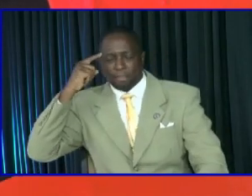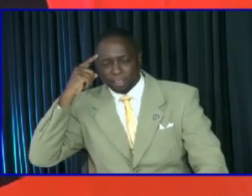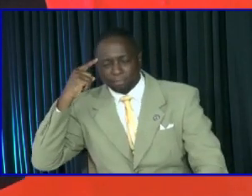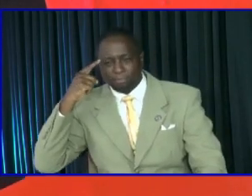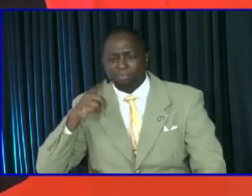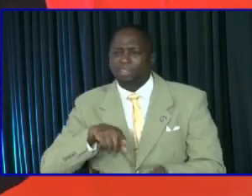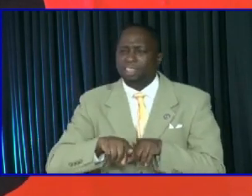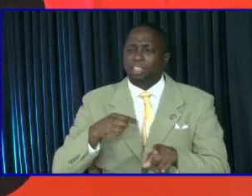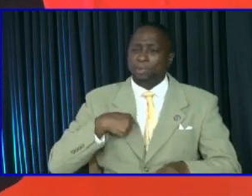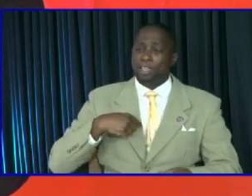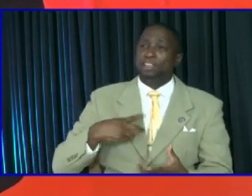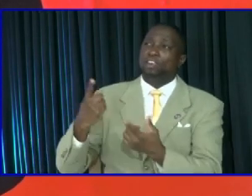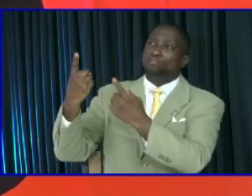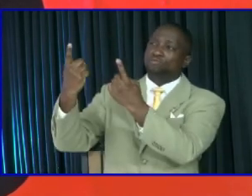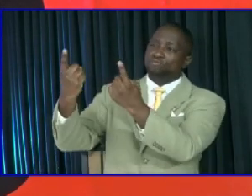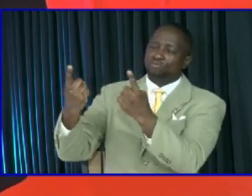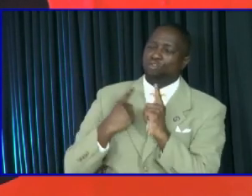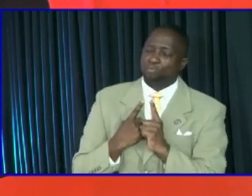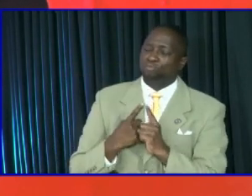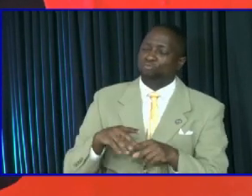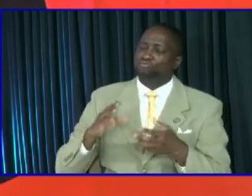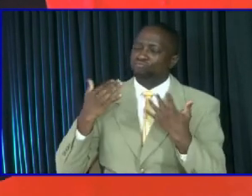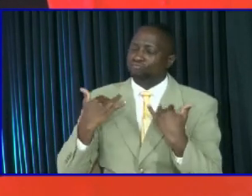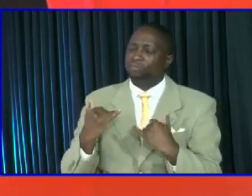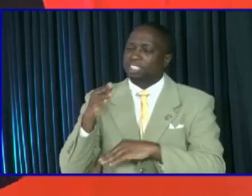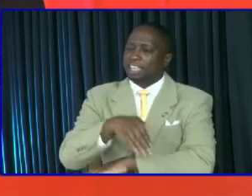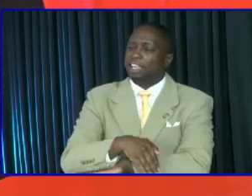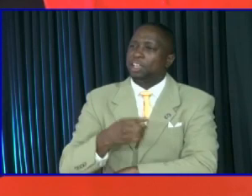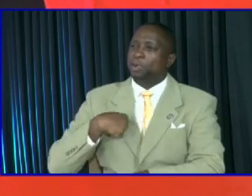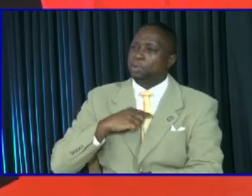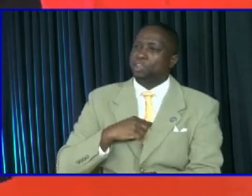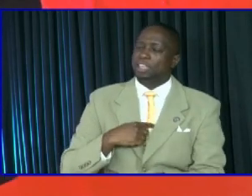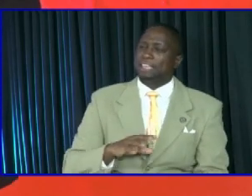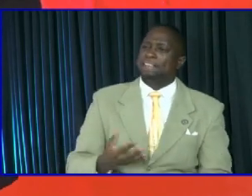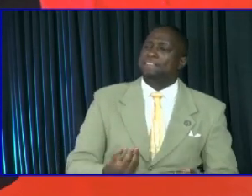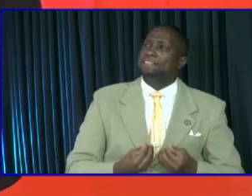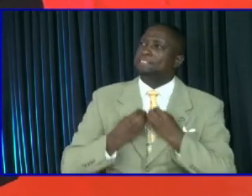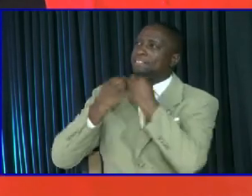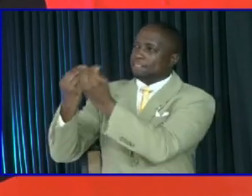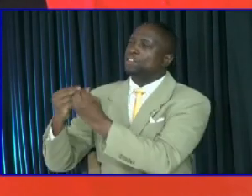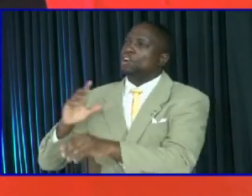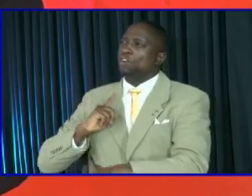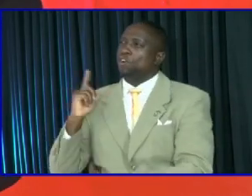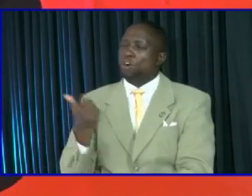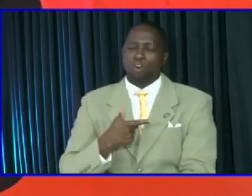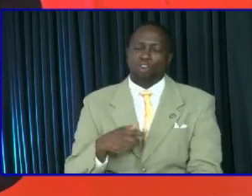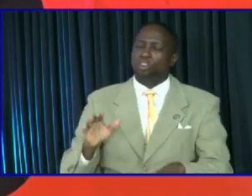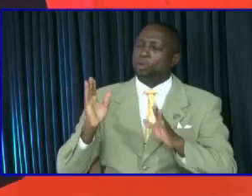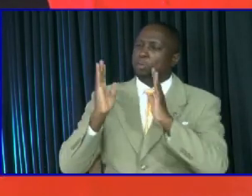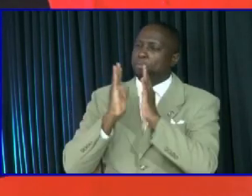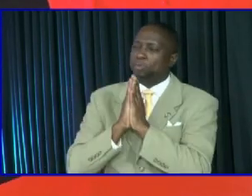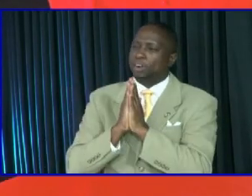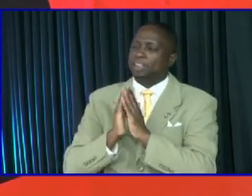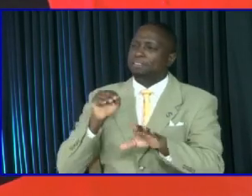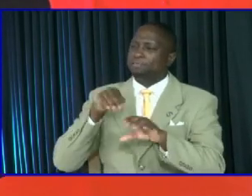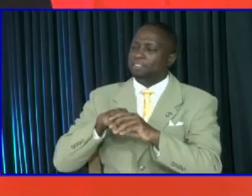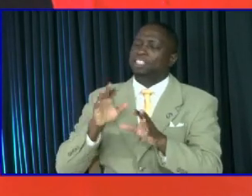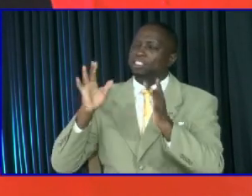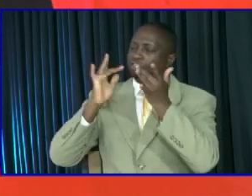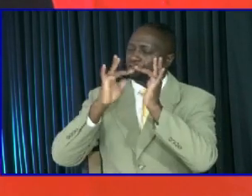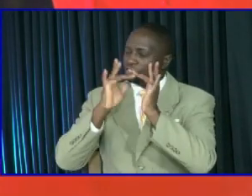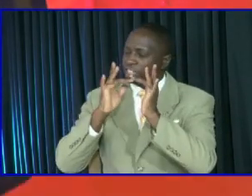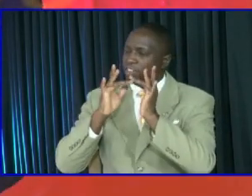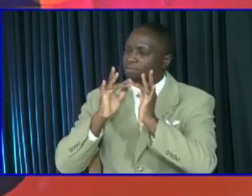we come tonight, O God, we present the request before you. There are many, and some are